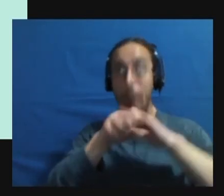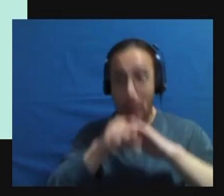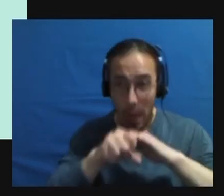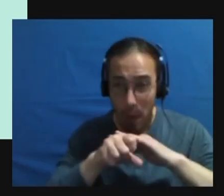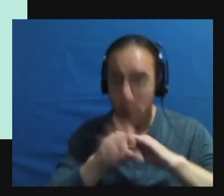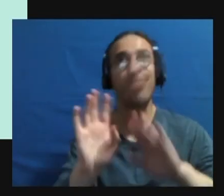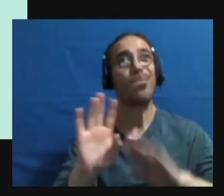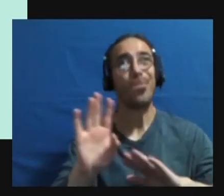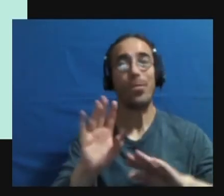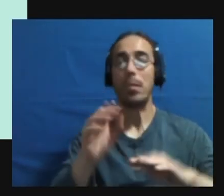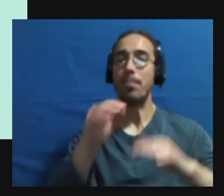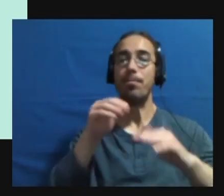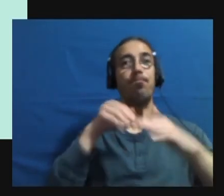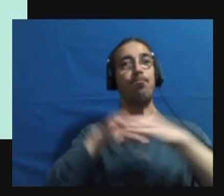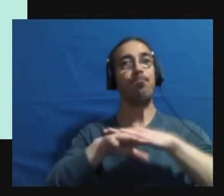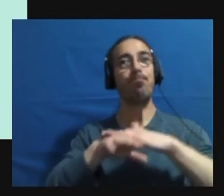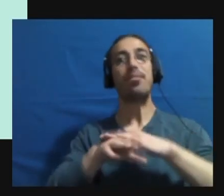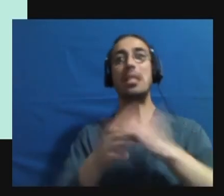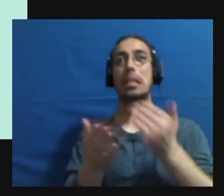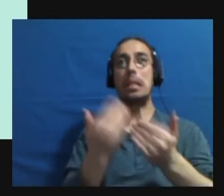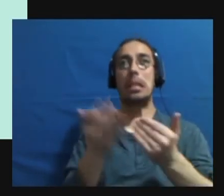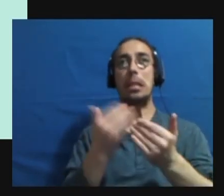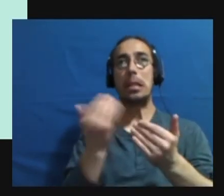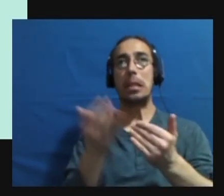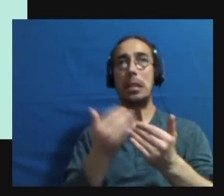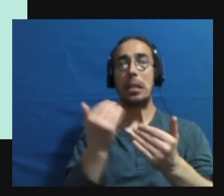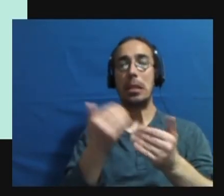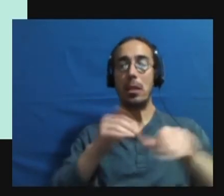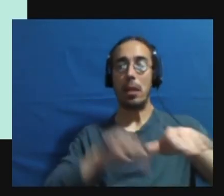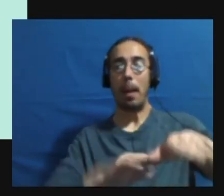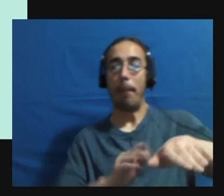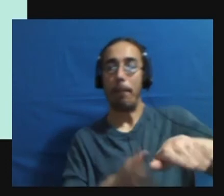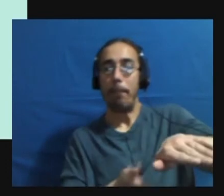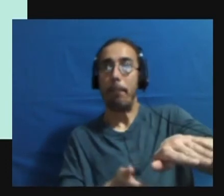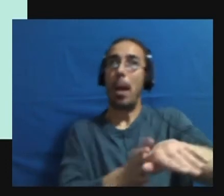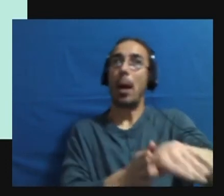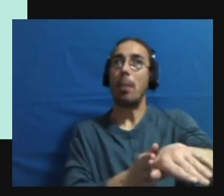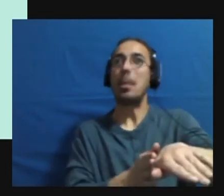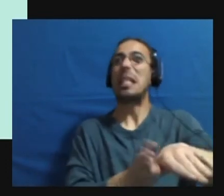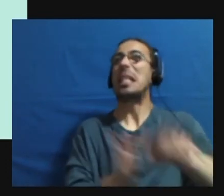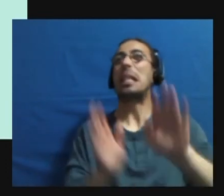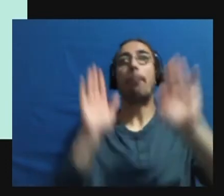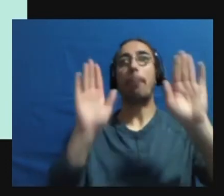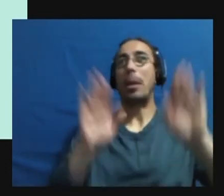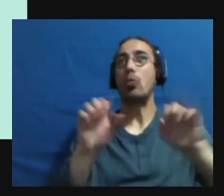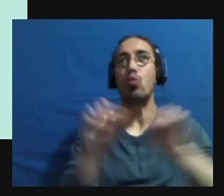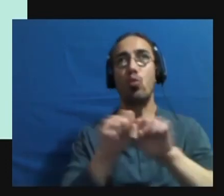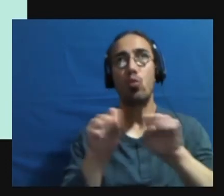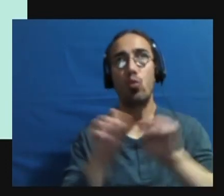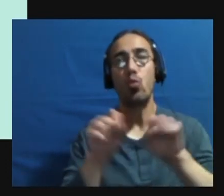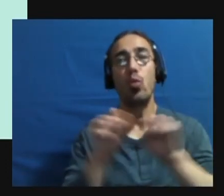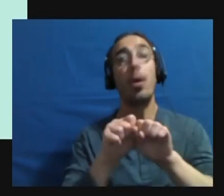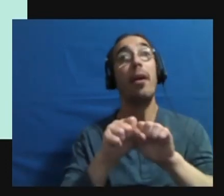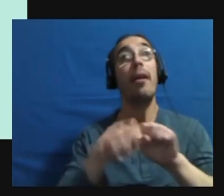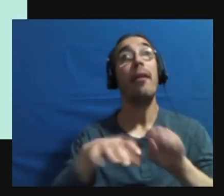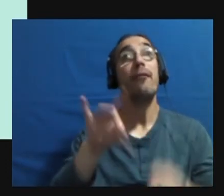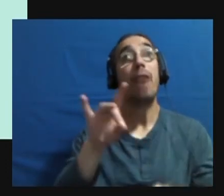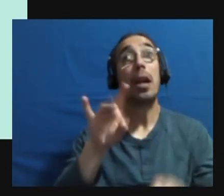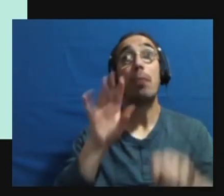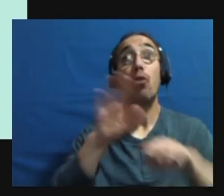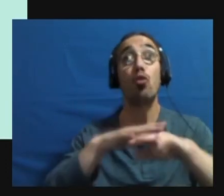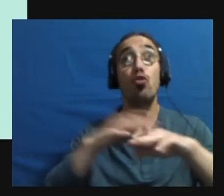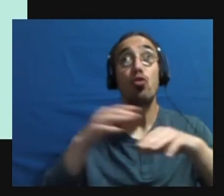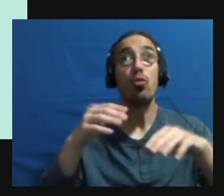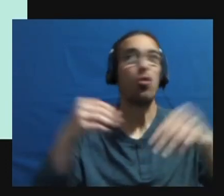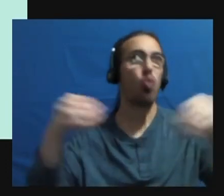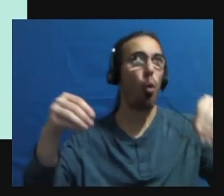and they pop right over the back of your foot. They don't get stuck ever. They're amazing. grab some of those. It will make your